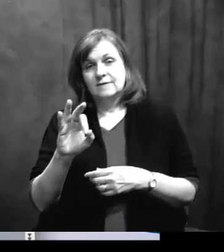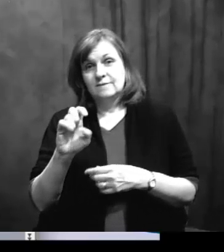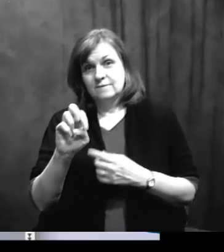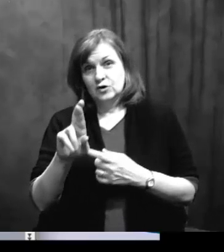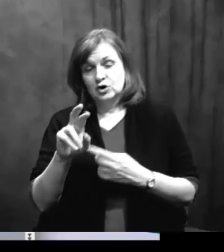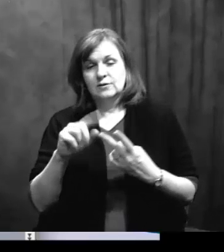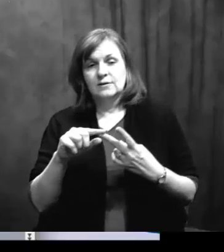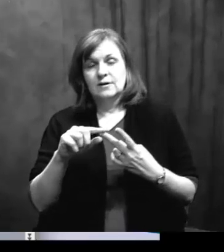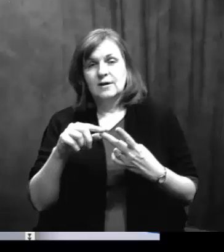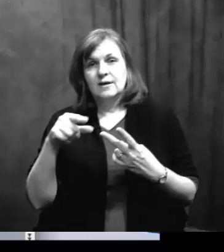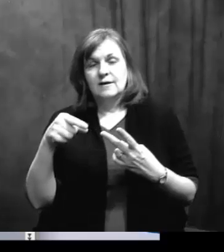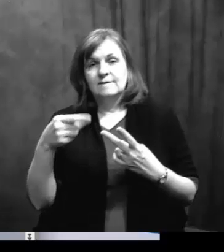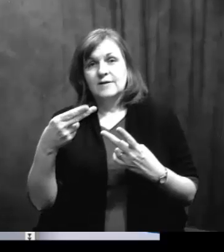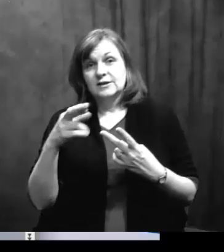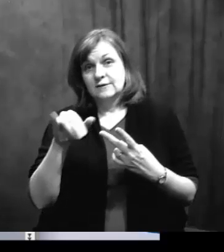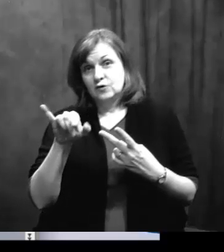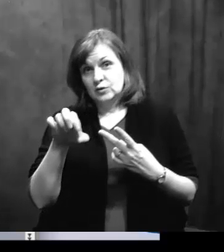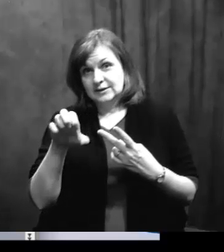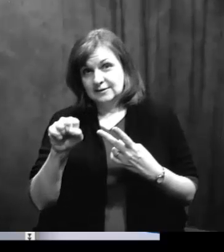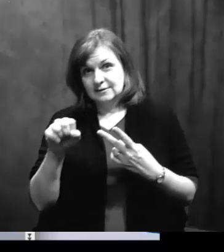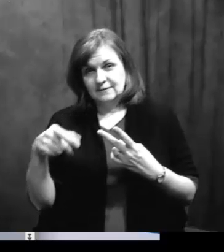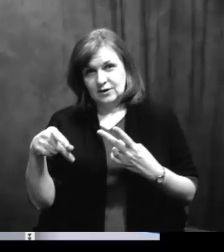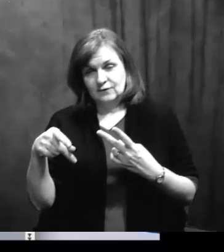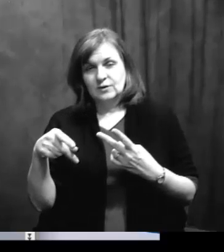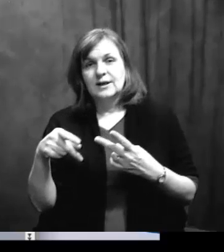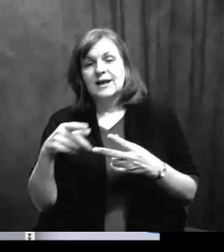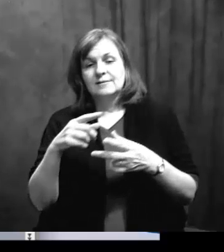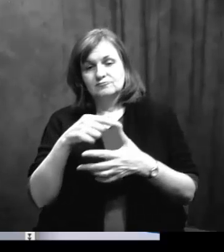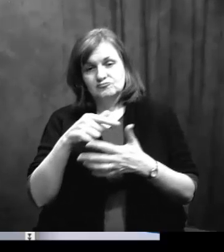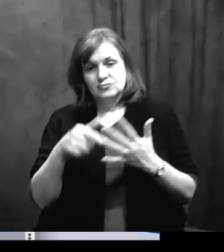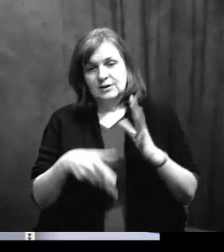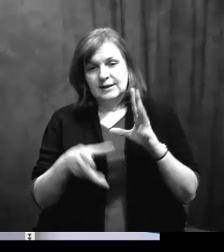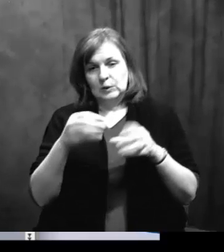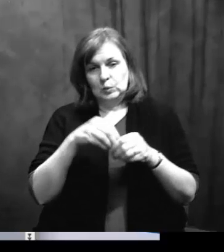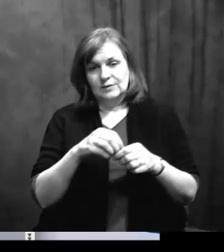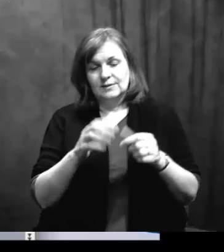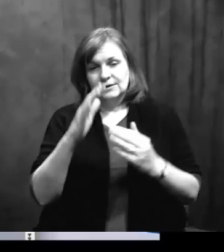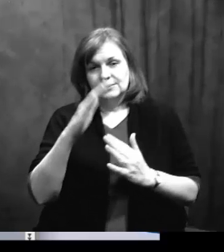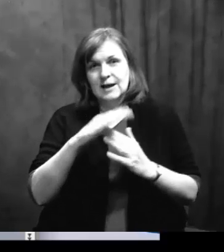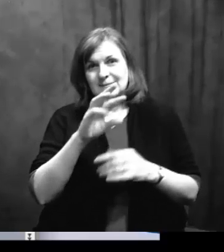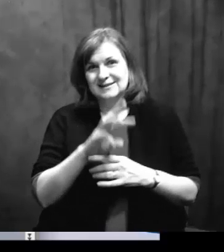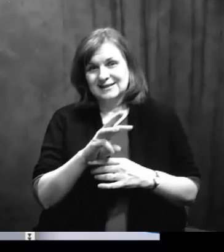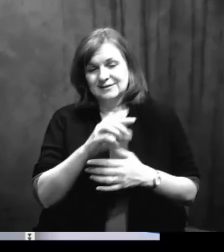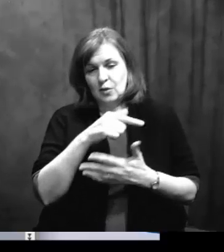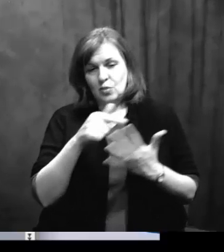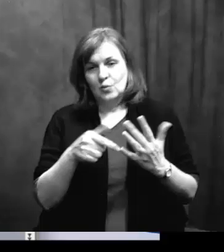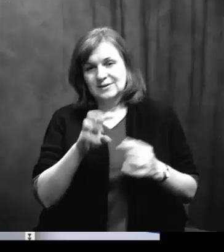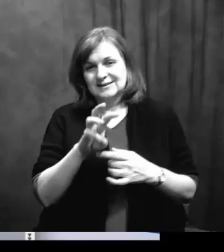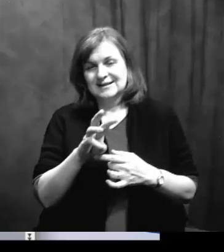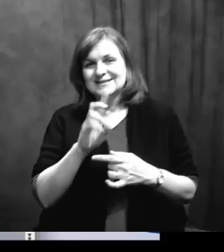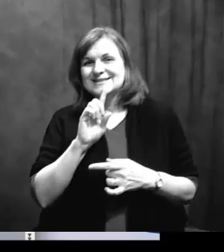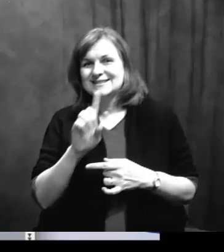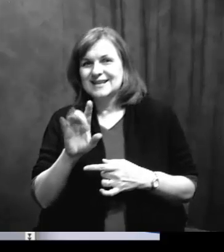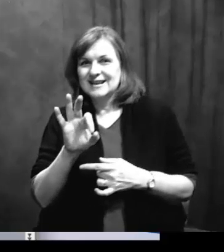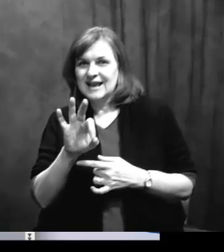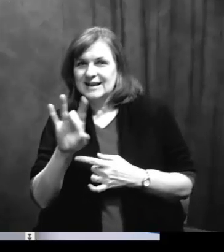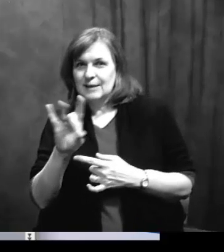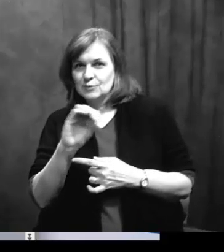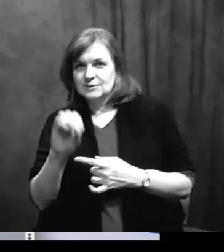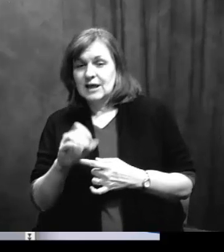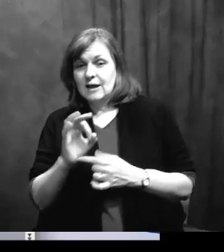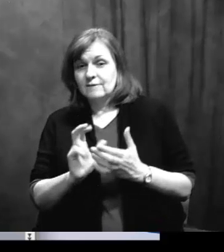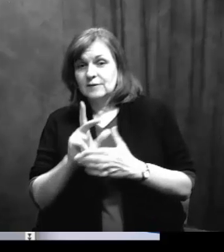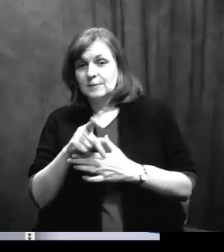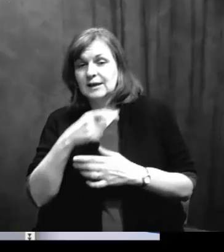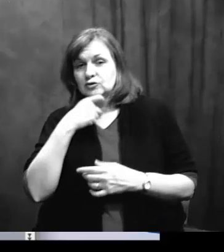and phosphorus, round out the top 6 and give us 98% of a plant's